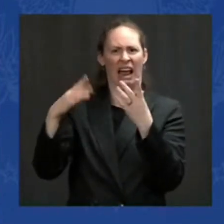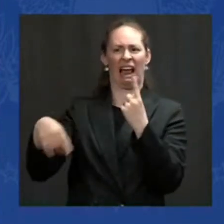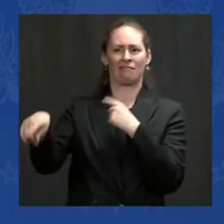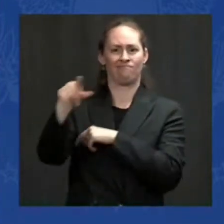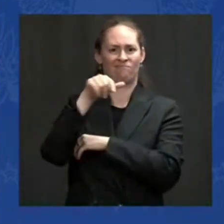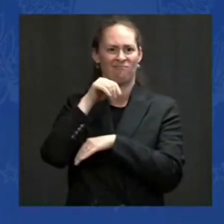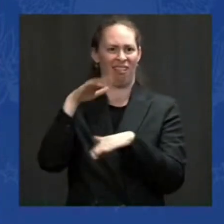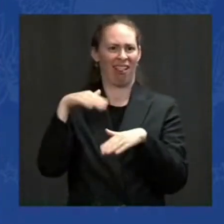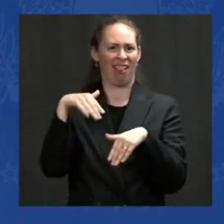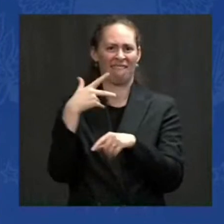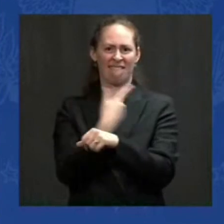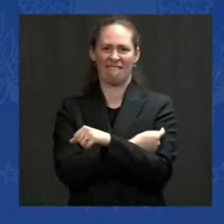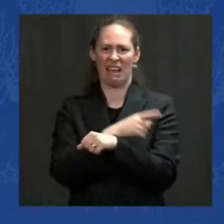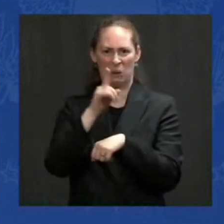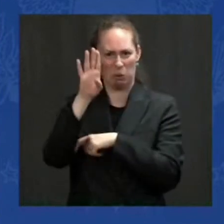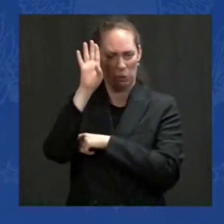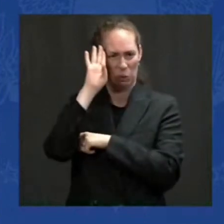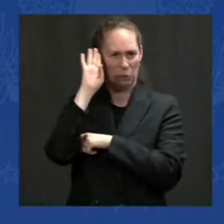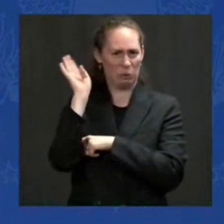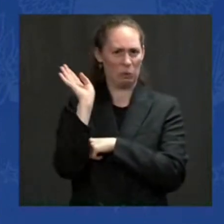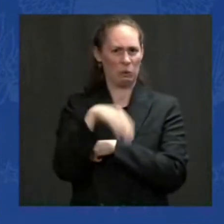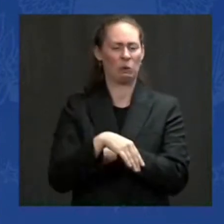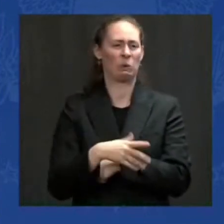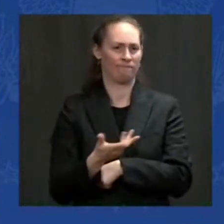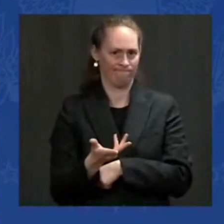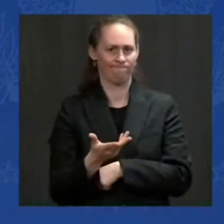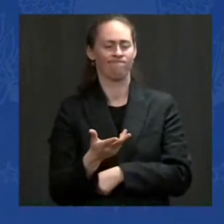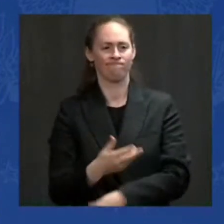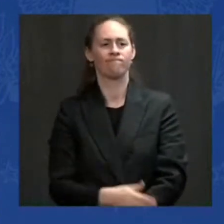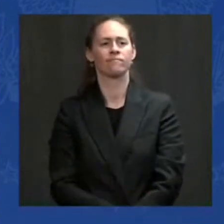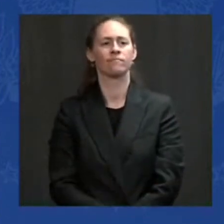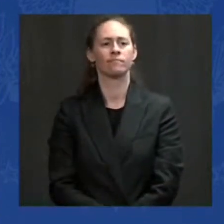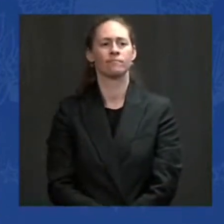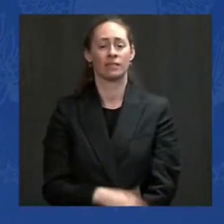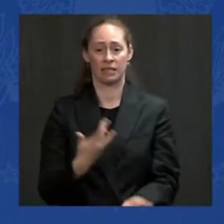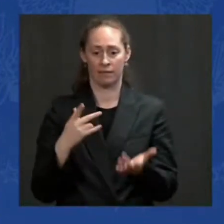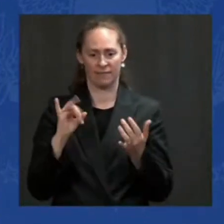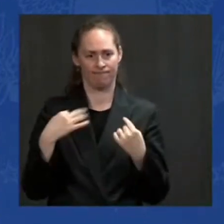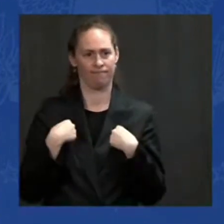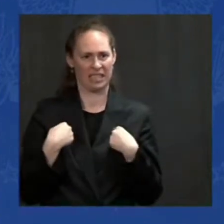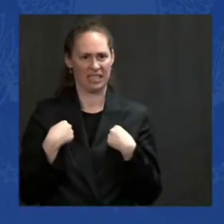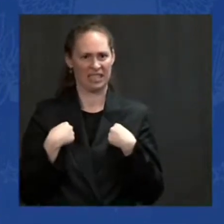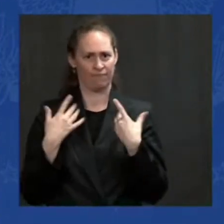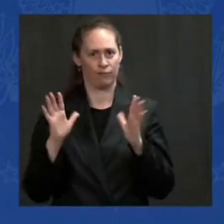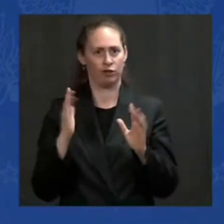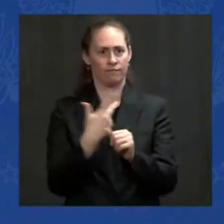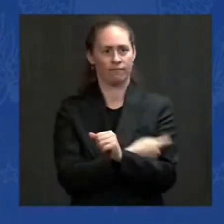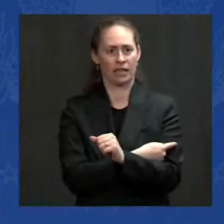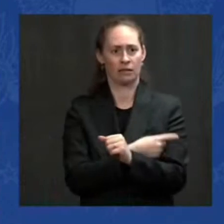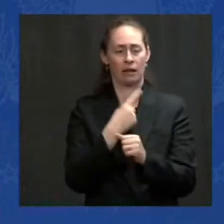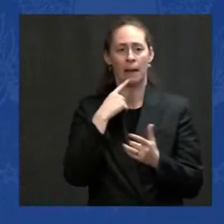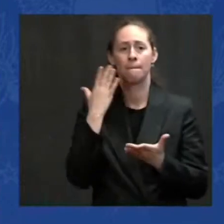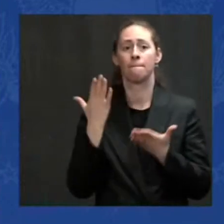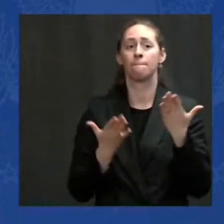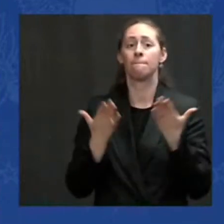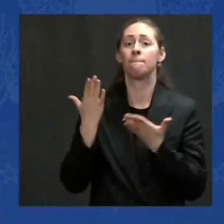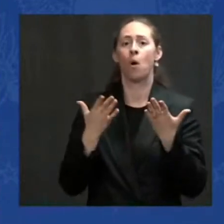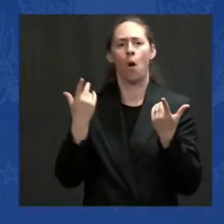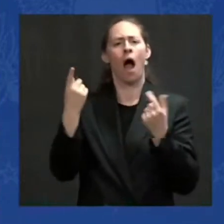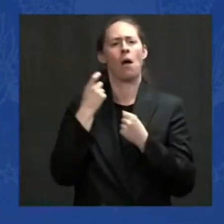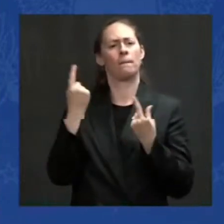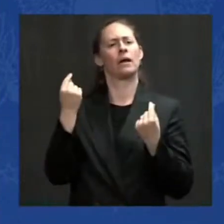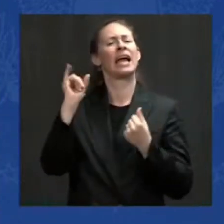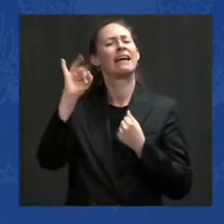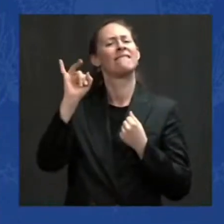of vaccine, what you might do, and I underscored might, and that is the discretion that